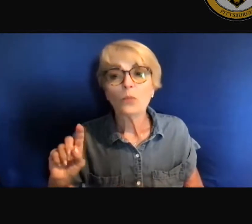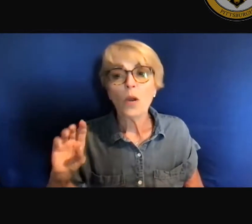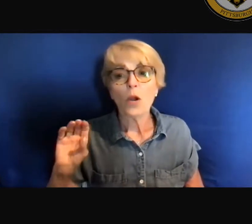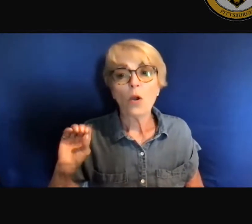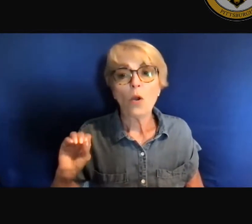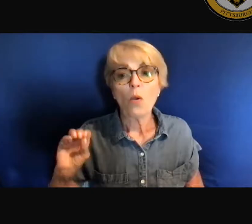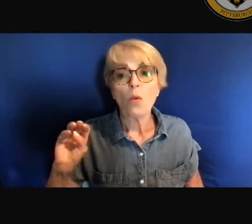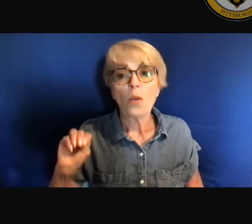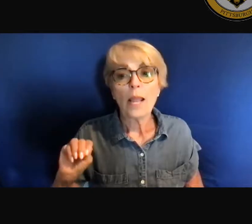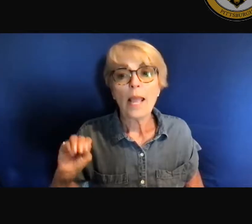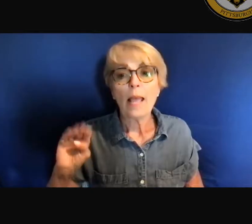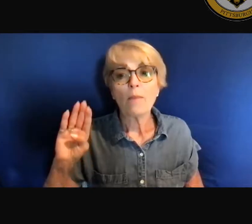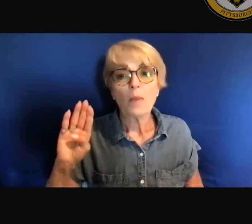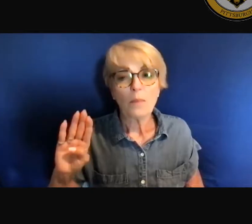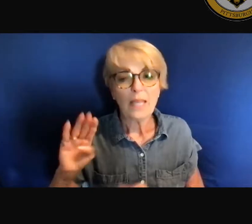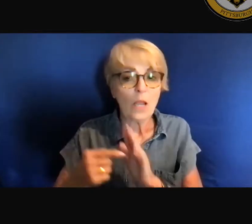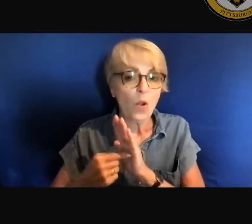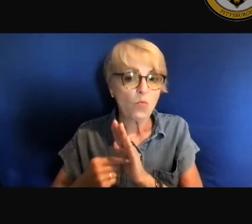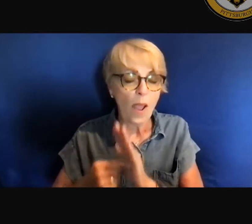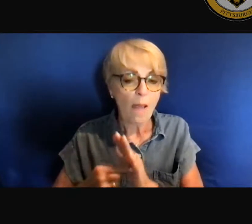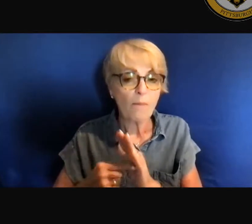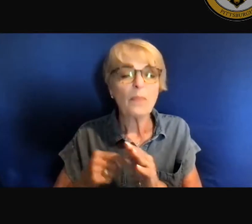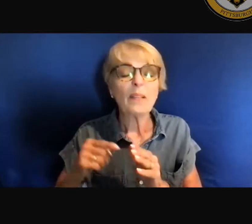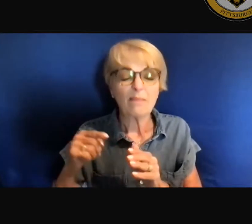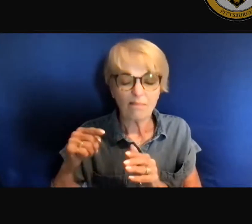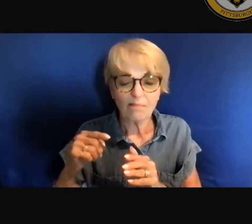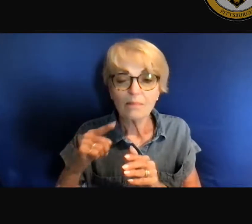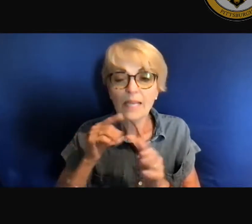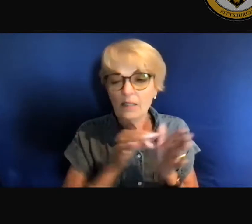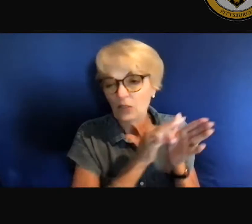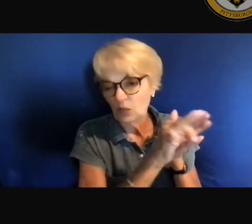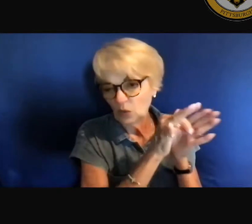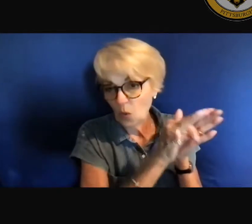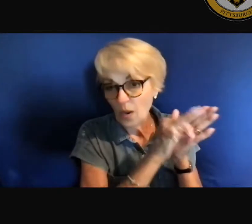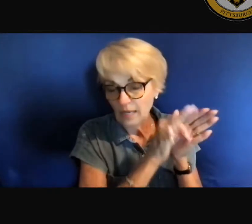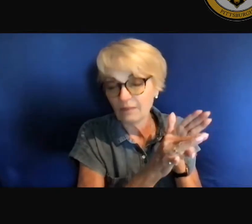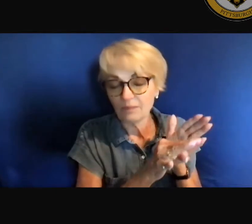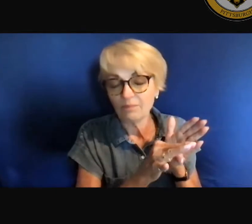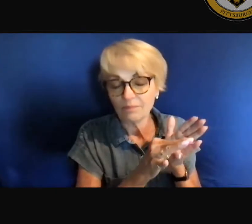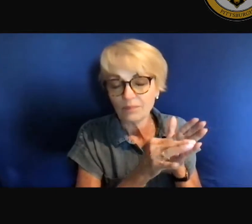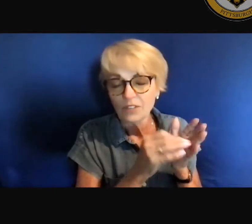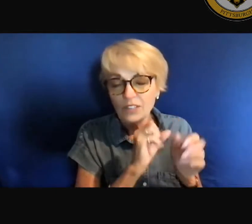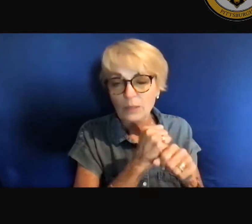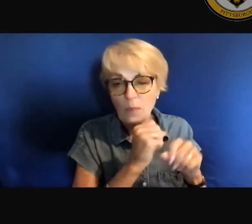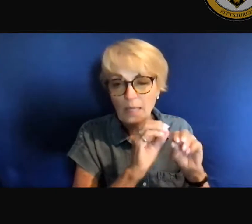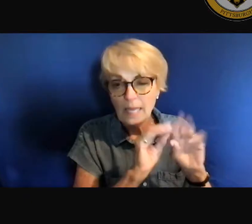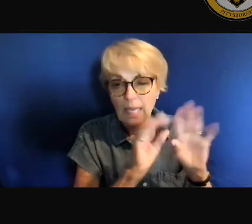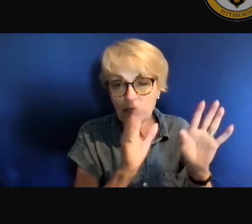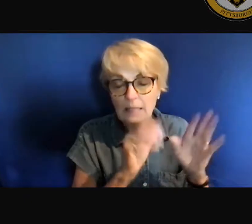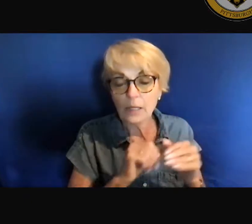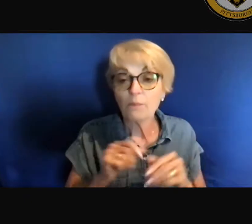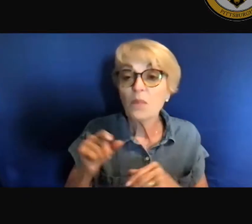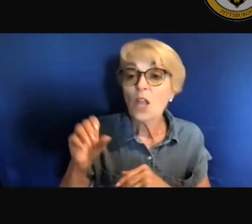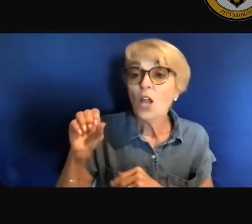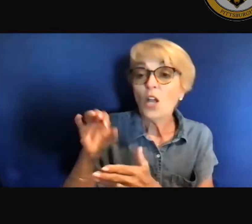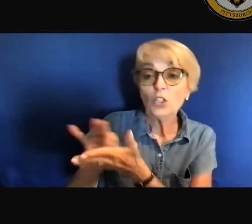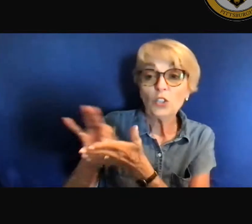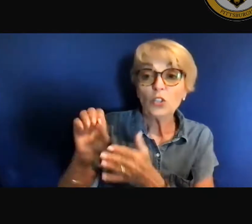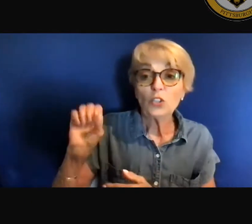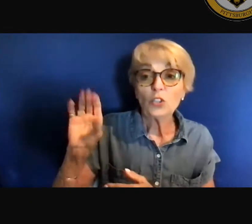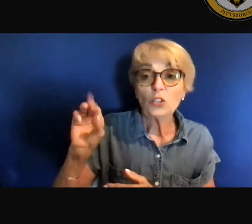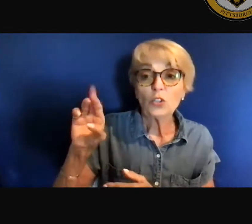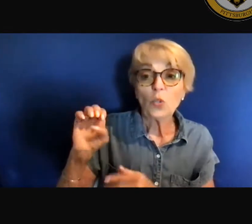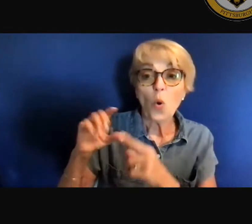voting and scoring. So just wanted to make that clarification. And as far as scorecards, this was, again, kind of an